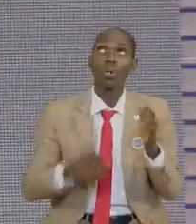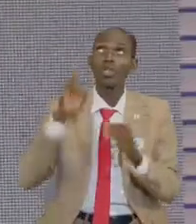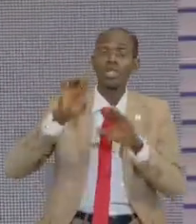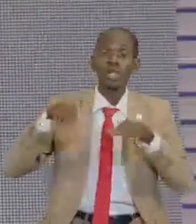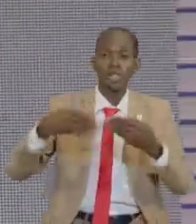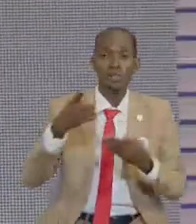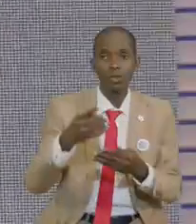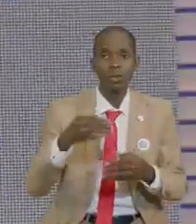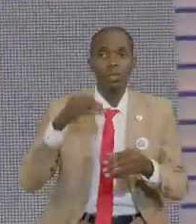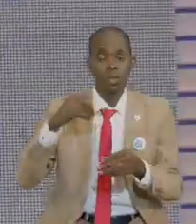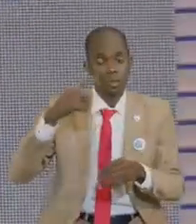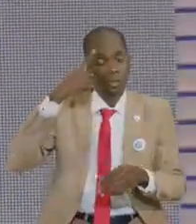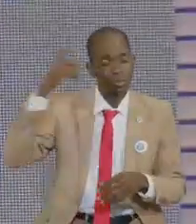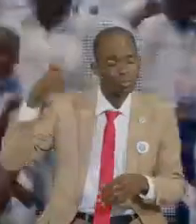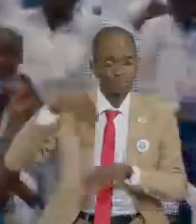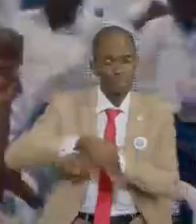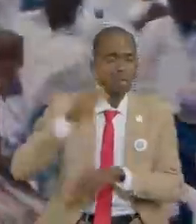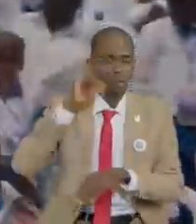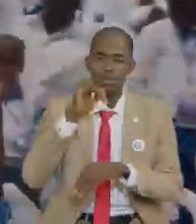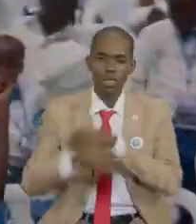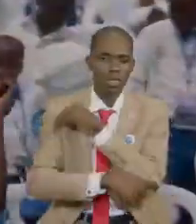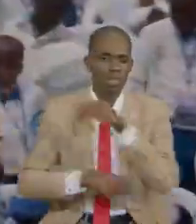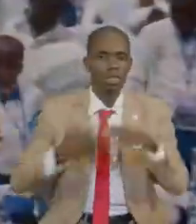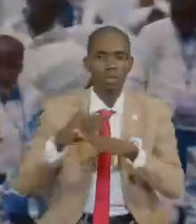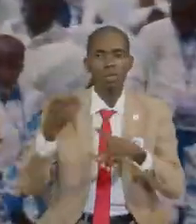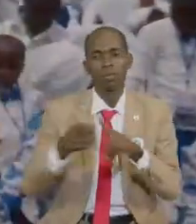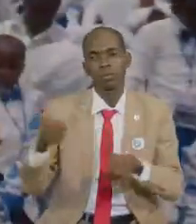dream, will not take away from you.